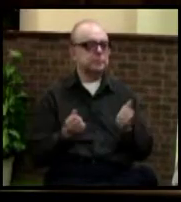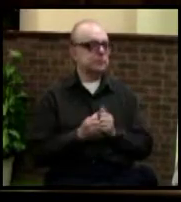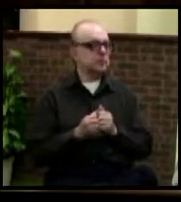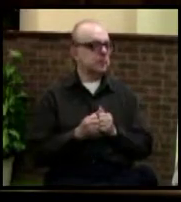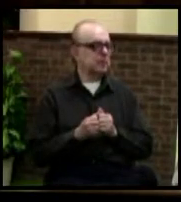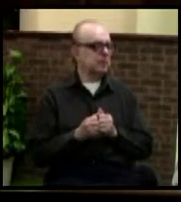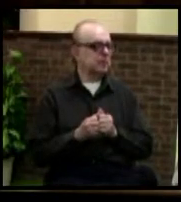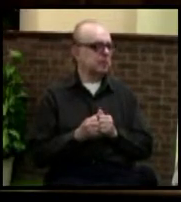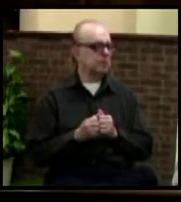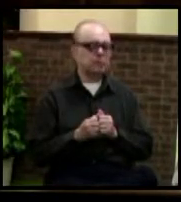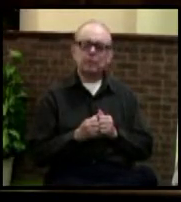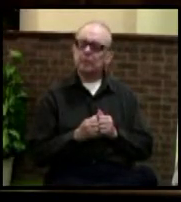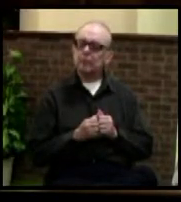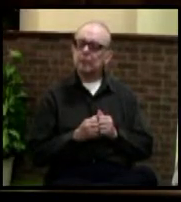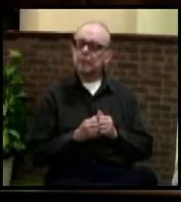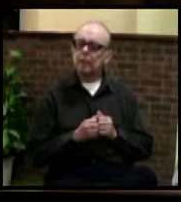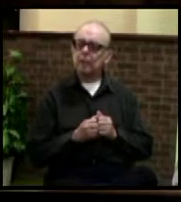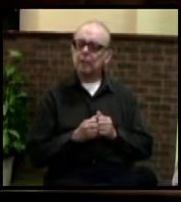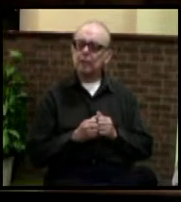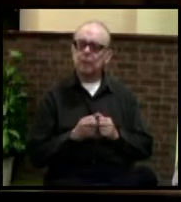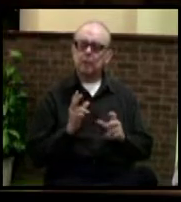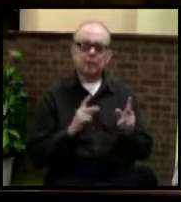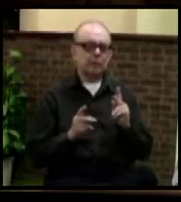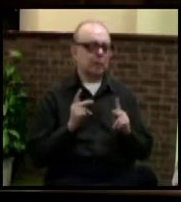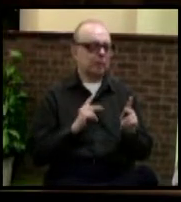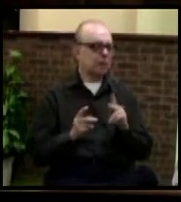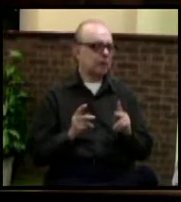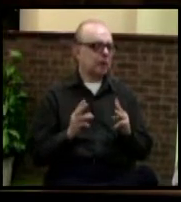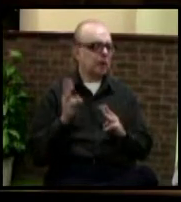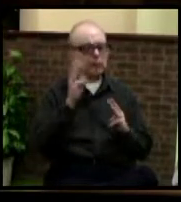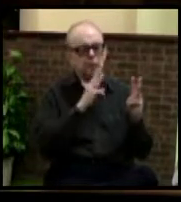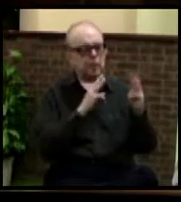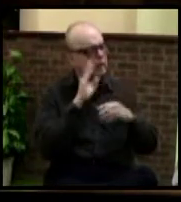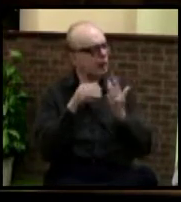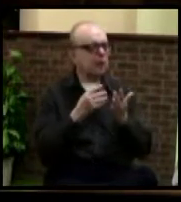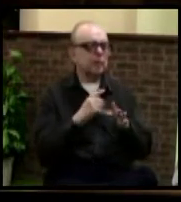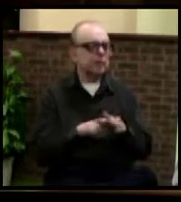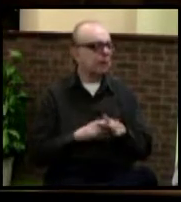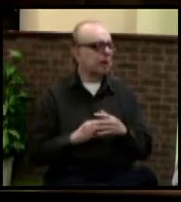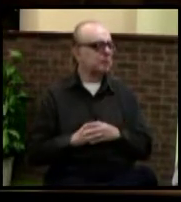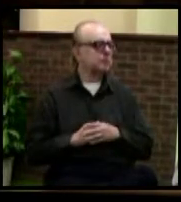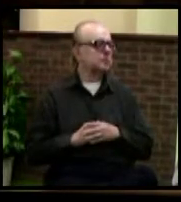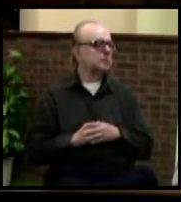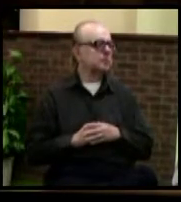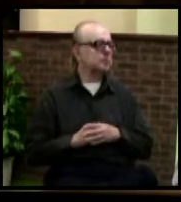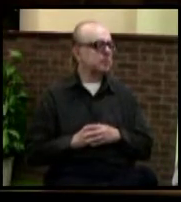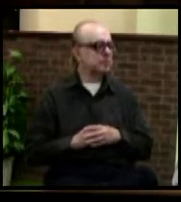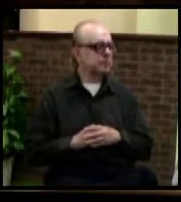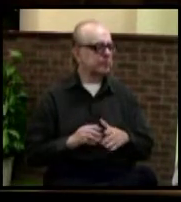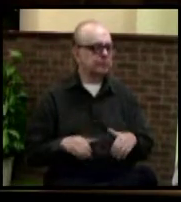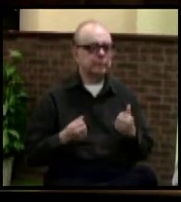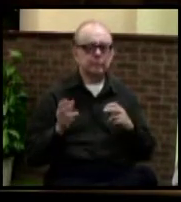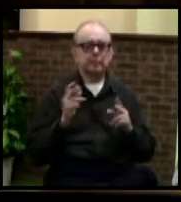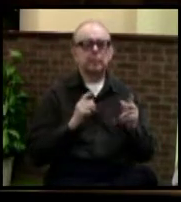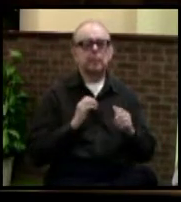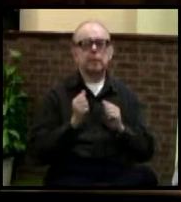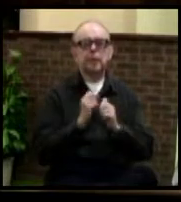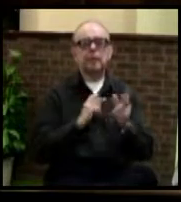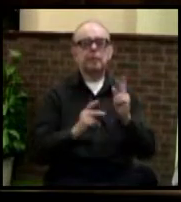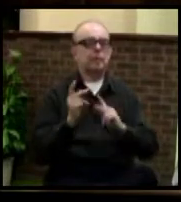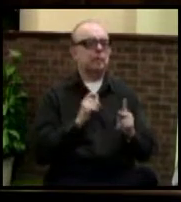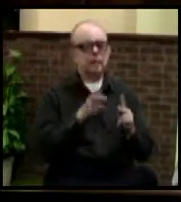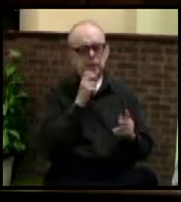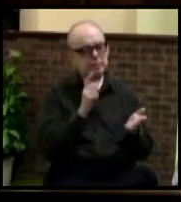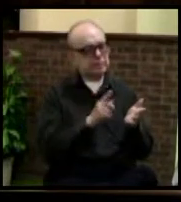with edgy people. We're living with people who are worried all the time. And we're living with